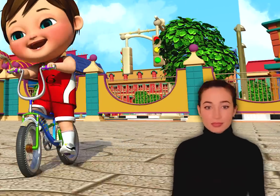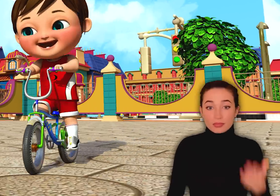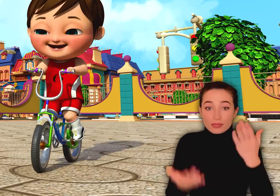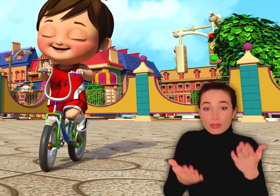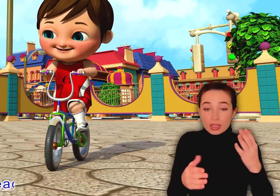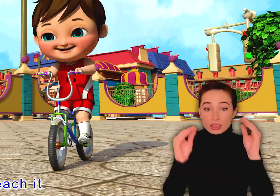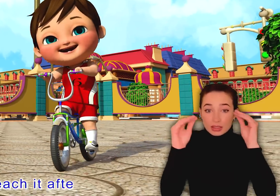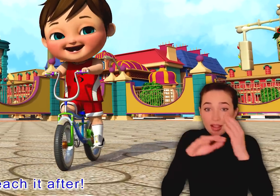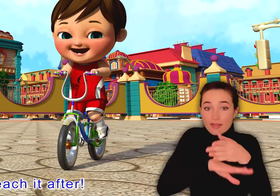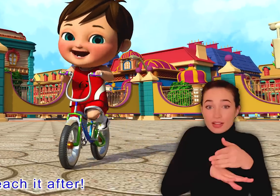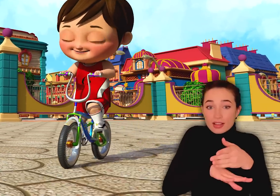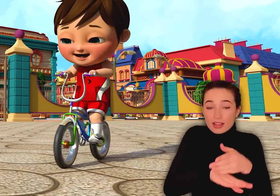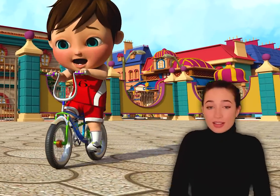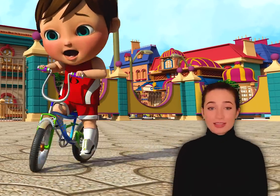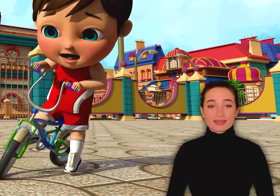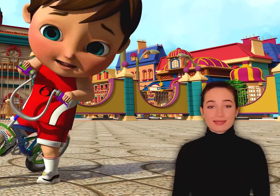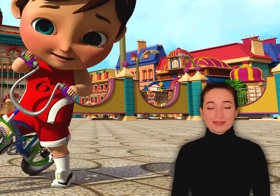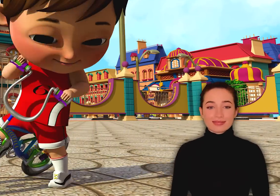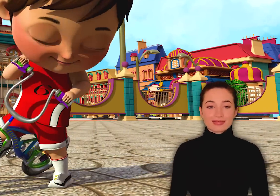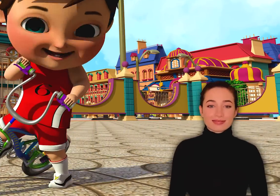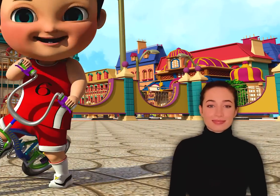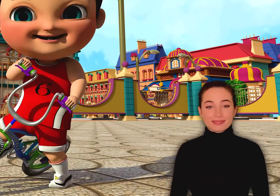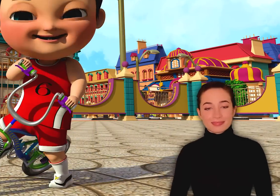it and maybe we'll teach it